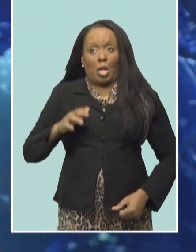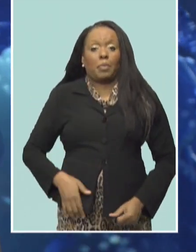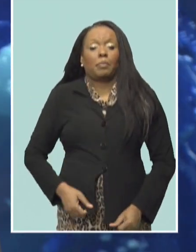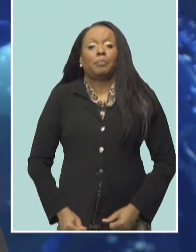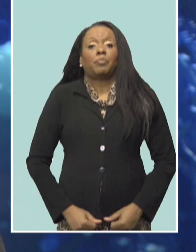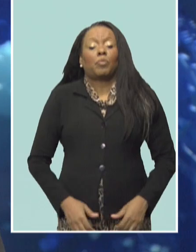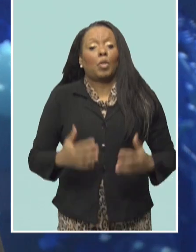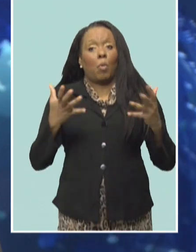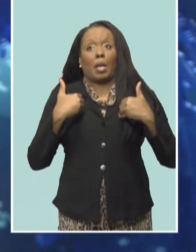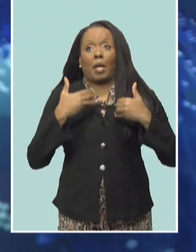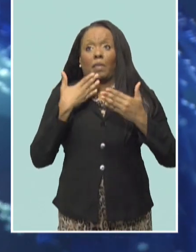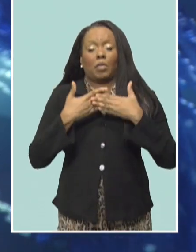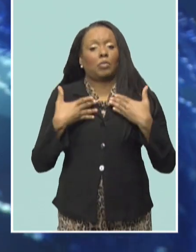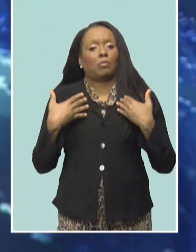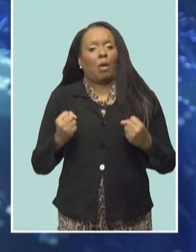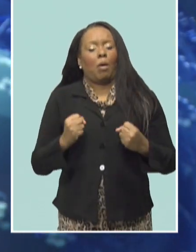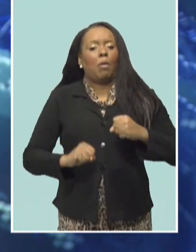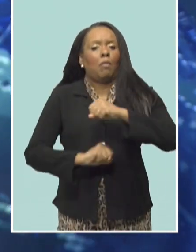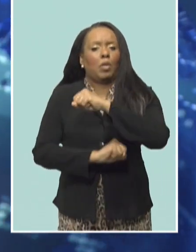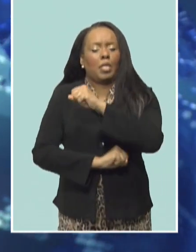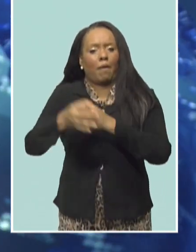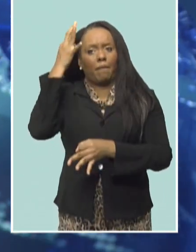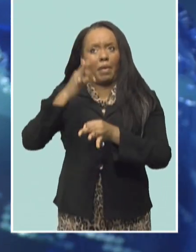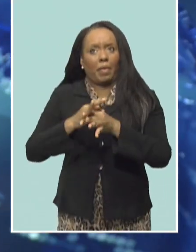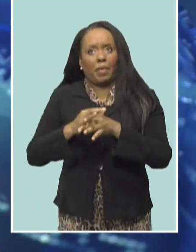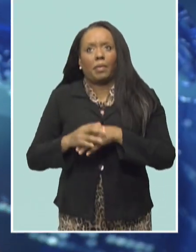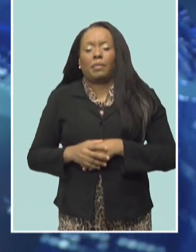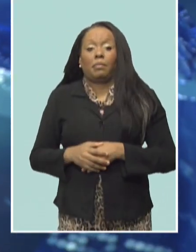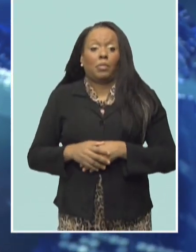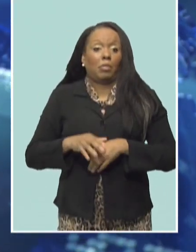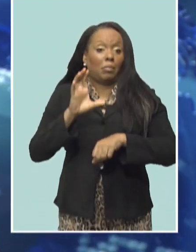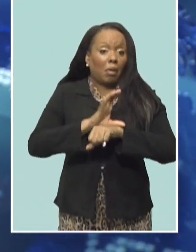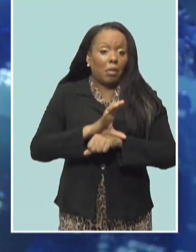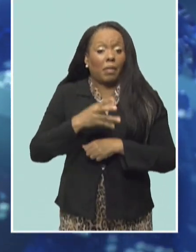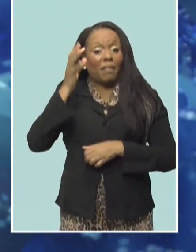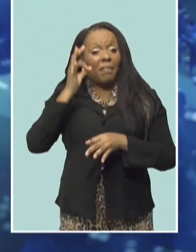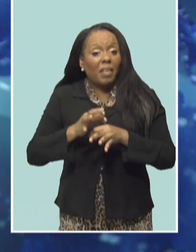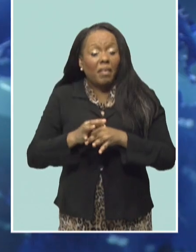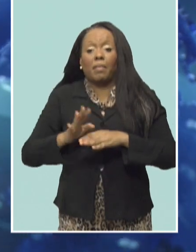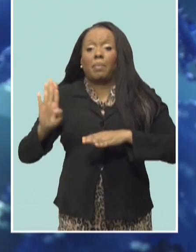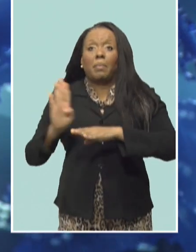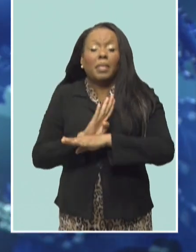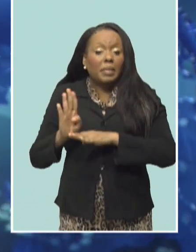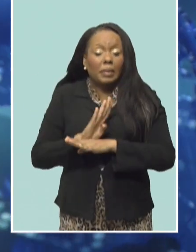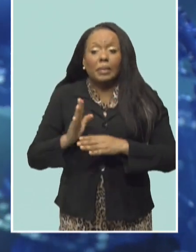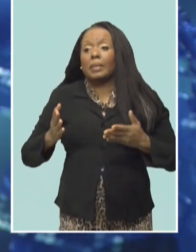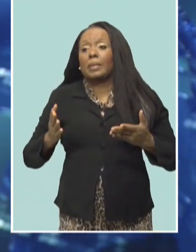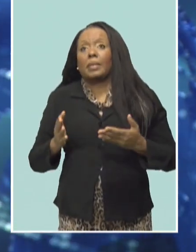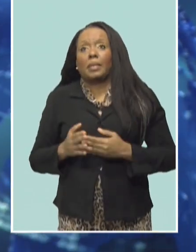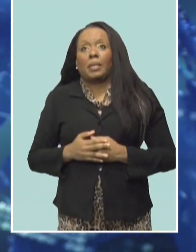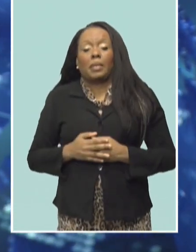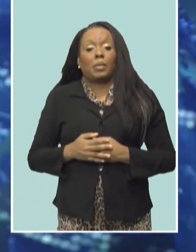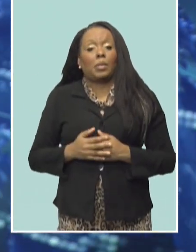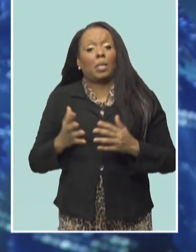grounded in something. So it's all of that. Okay. It's business. It's bringing people from the